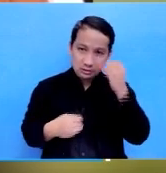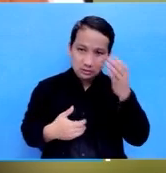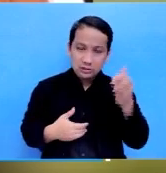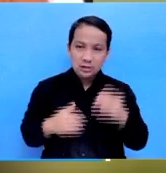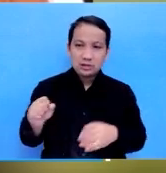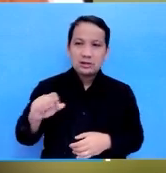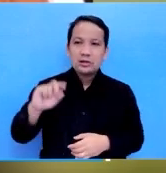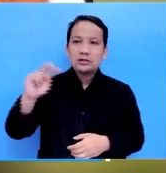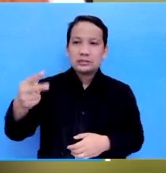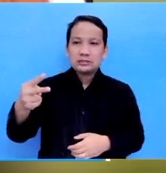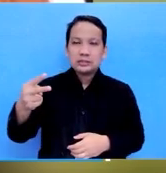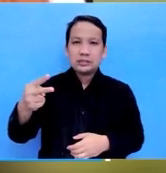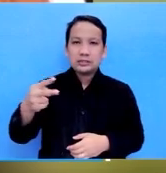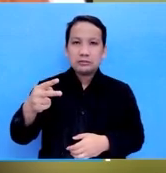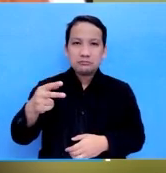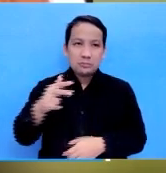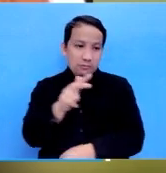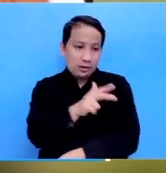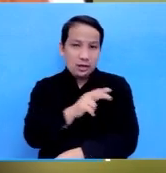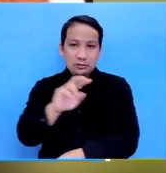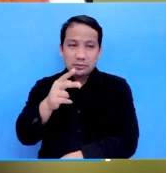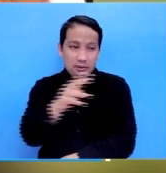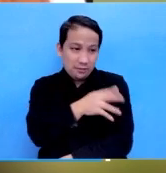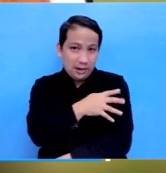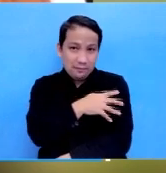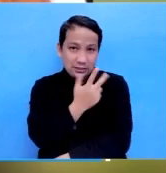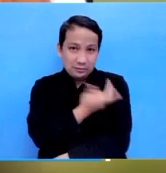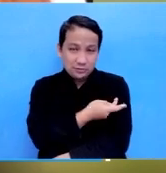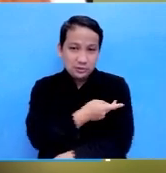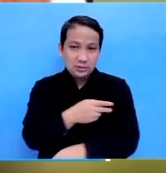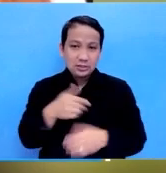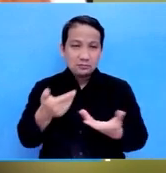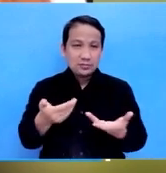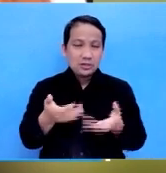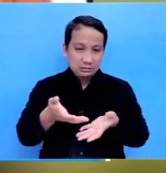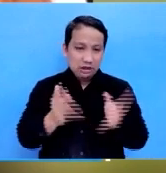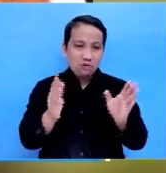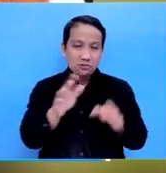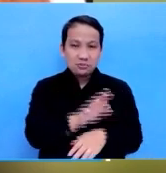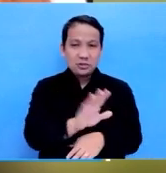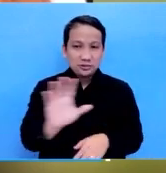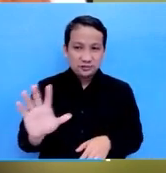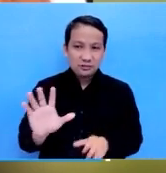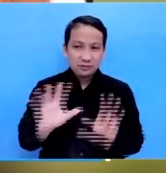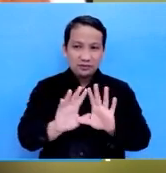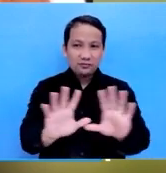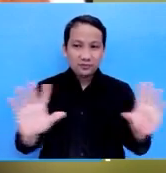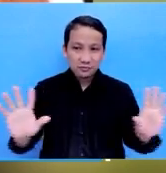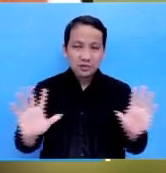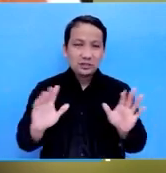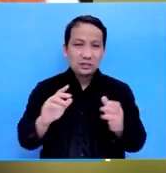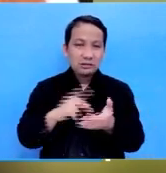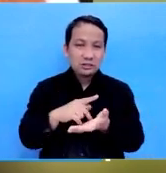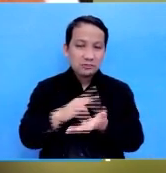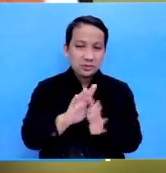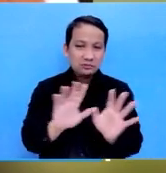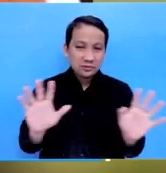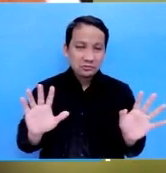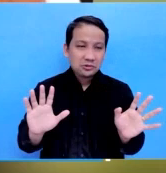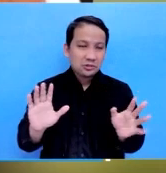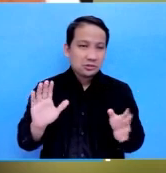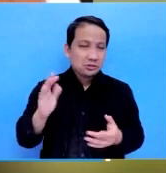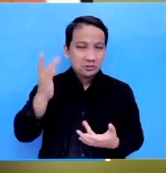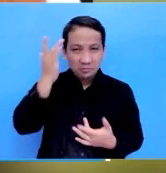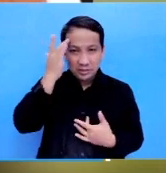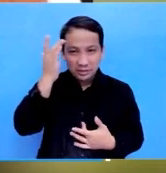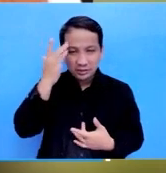second booster. Kaya sa immunocompromised at frontliners pa lang siya pinapayagan. So ano po yung opinion po nyo tungkol